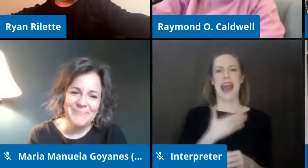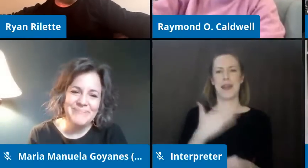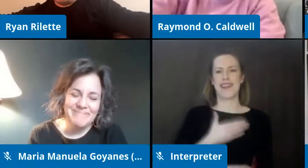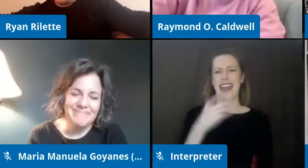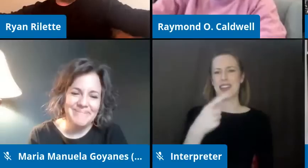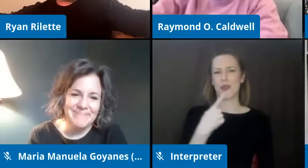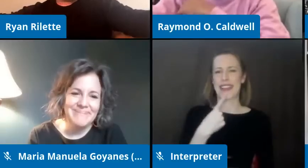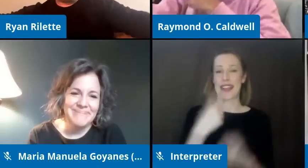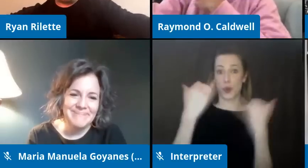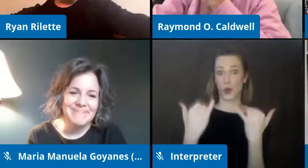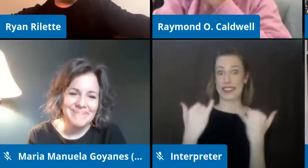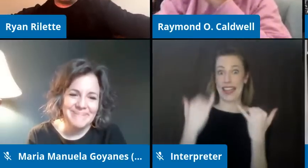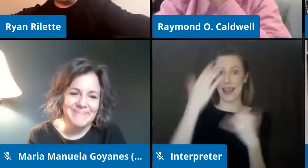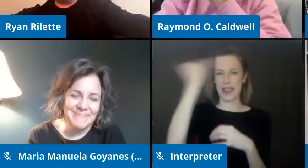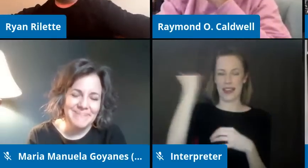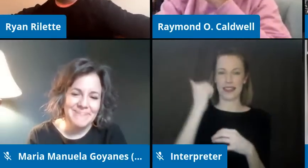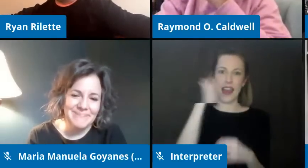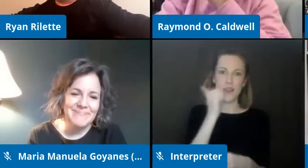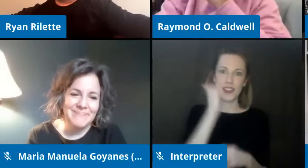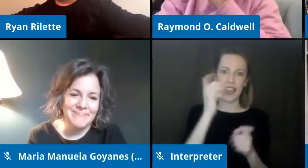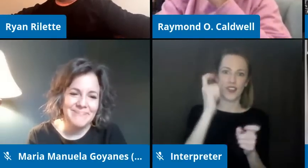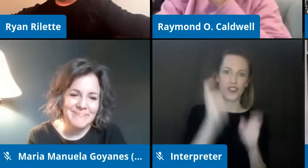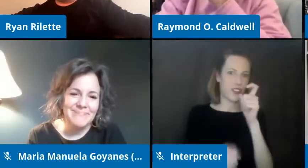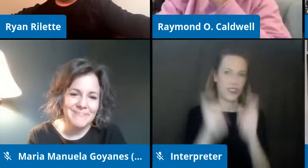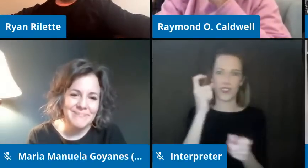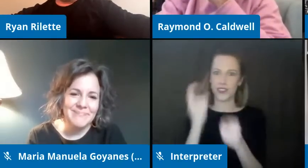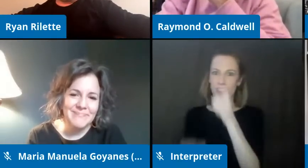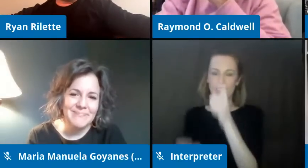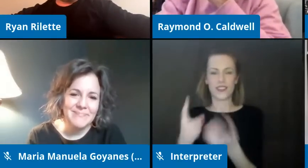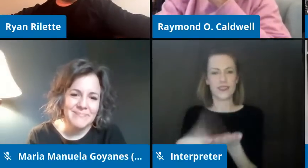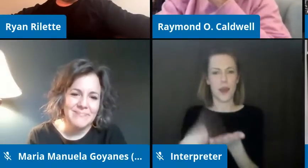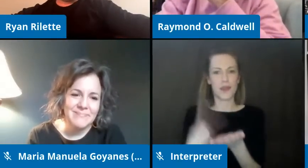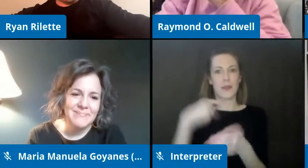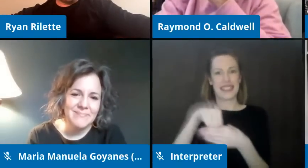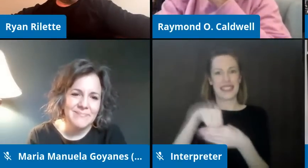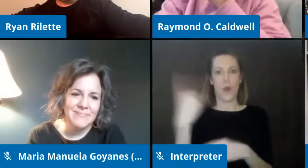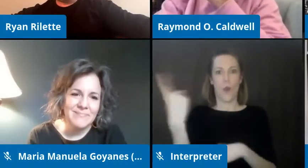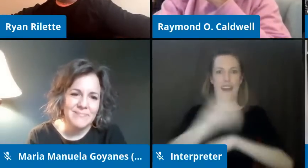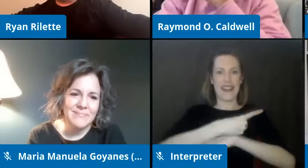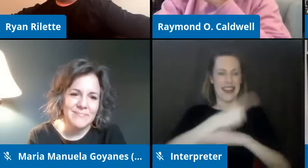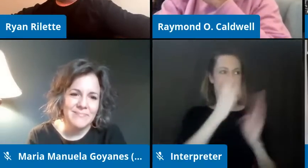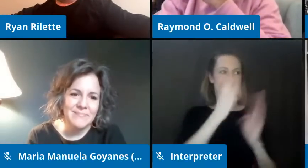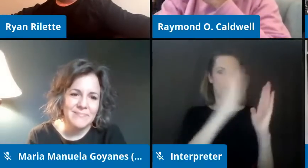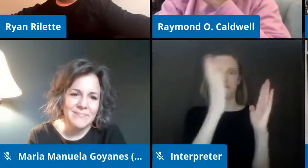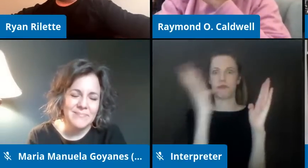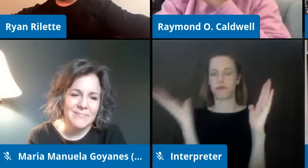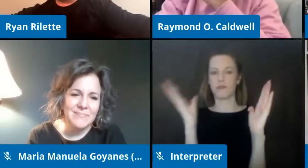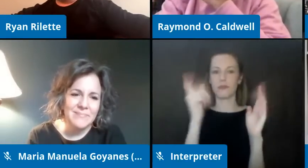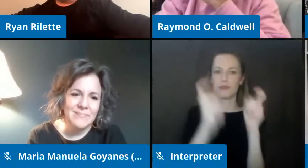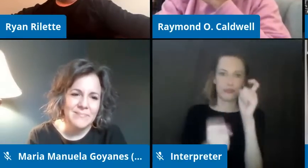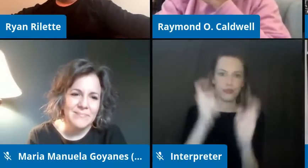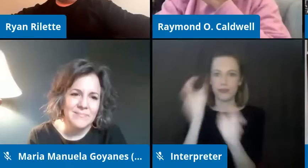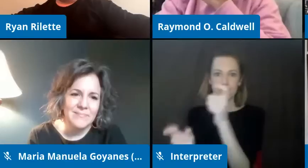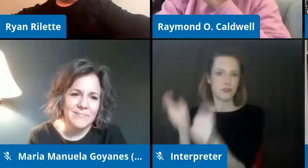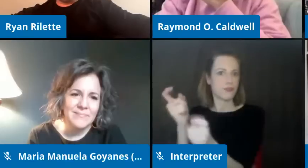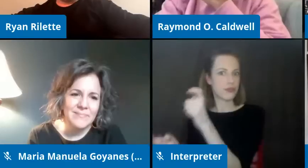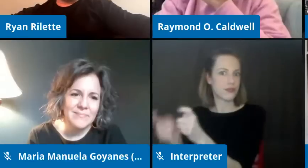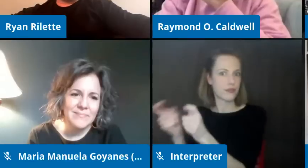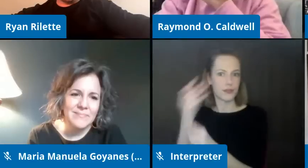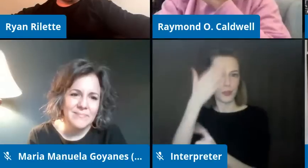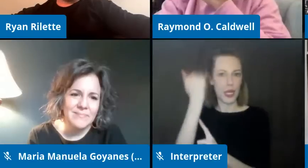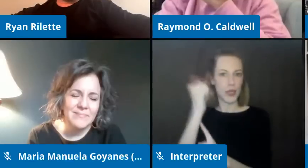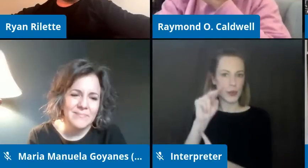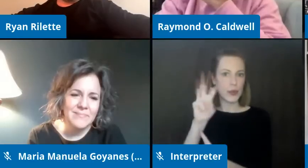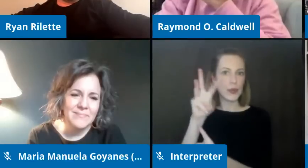day, depending on what is in the news. For me, the biggest thing today is a